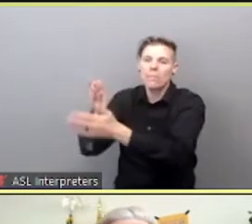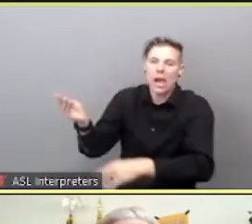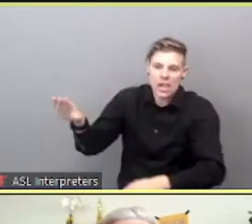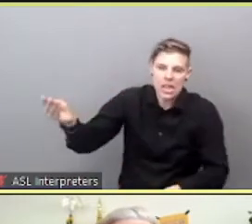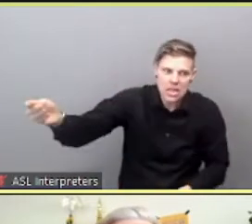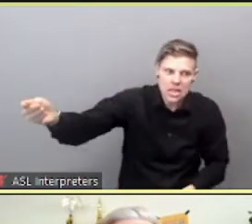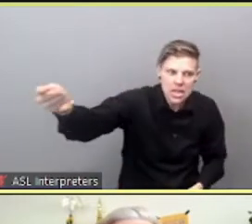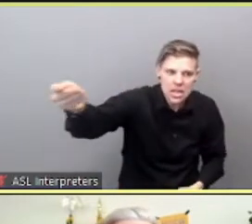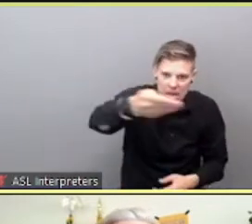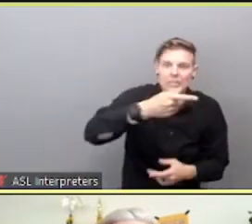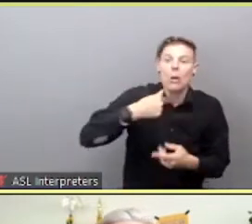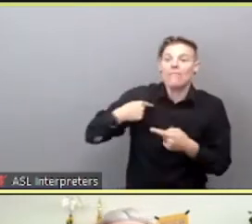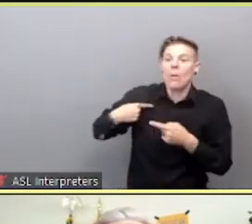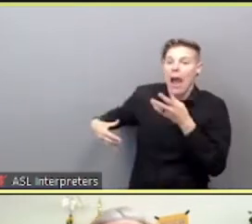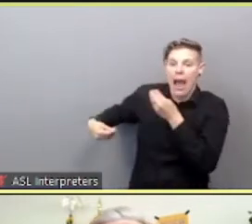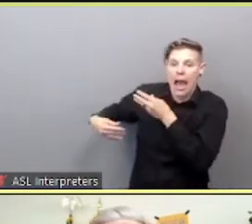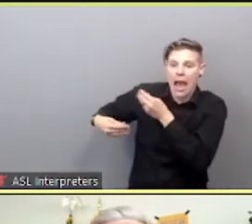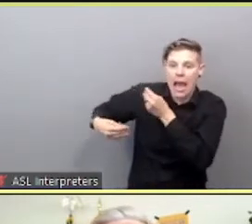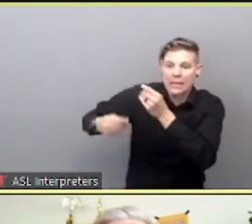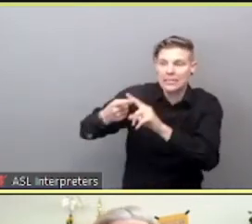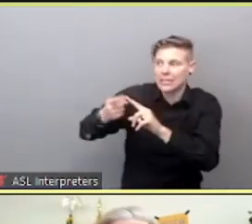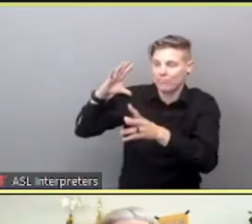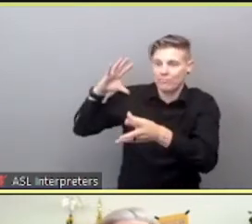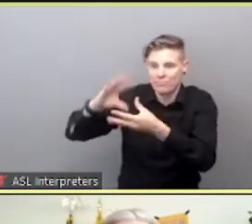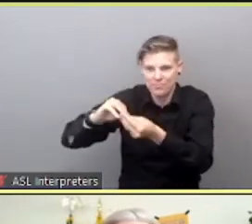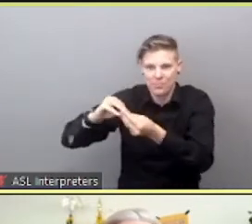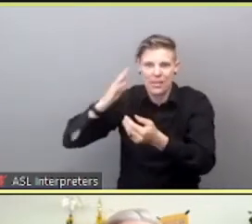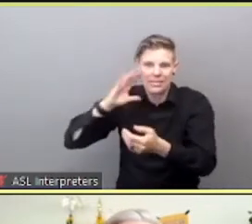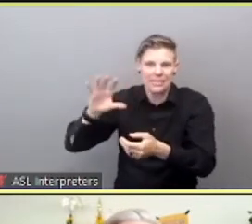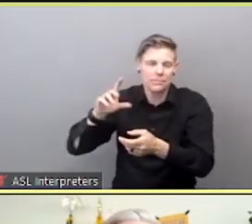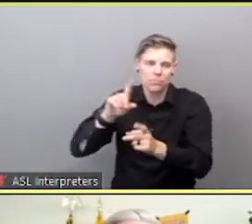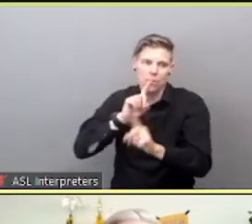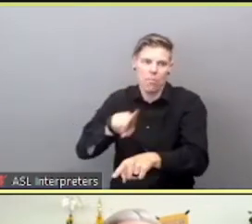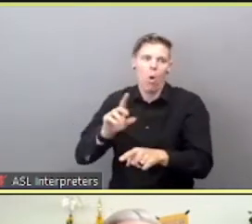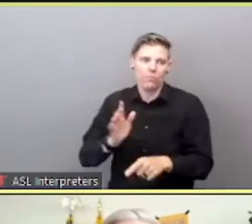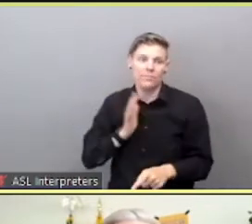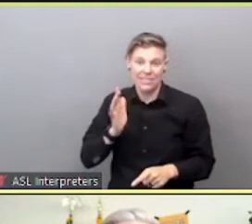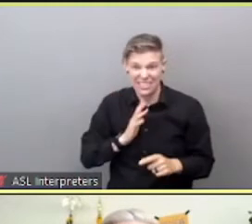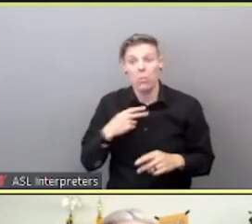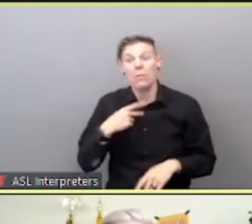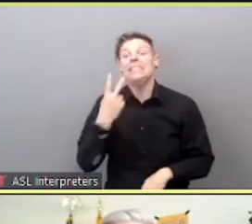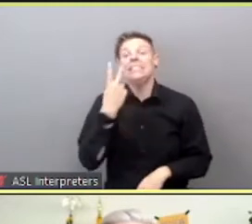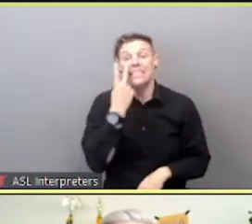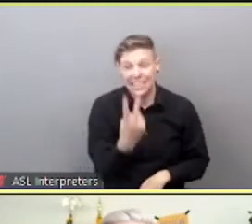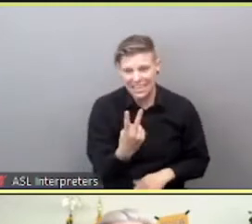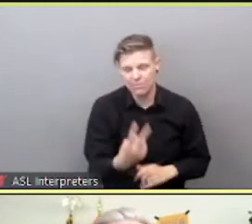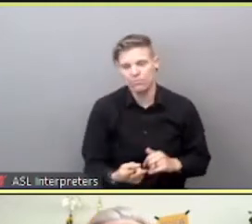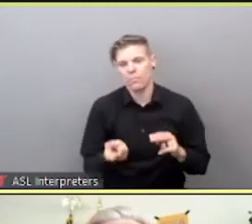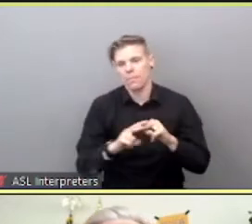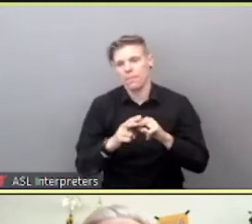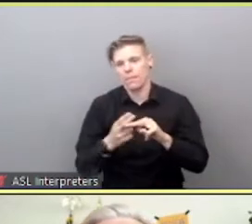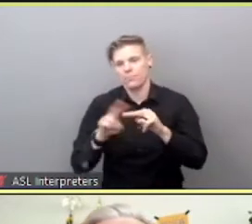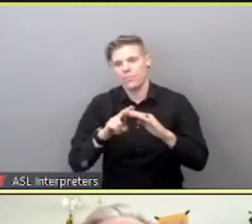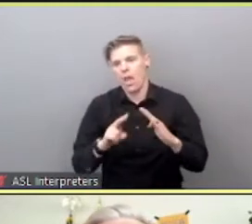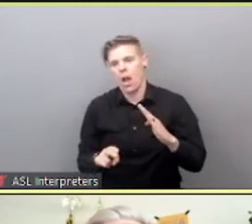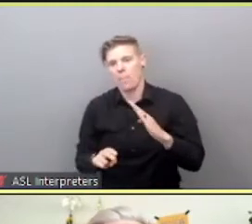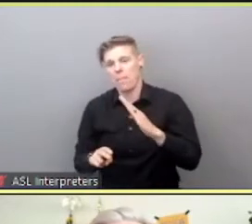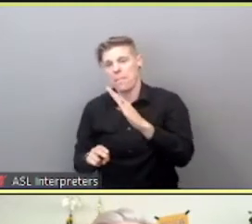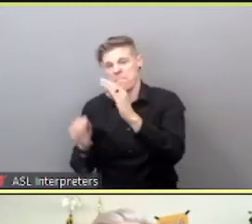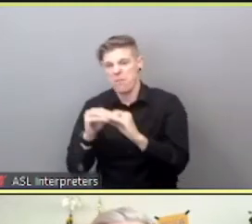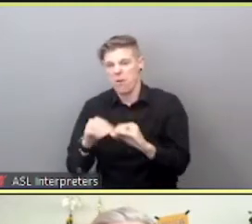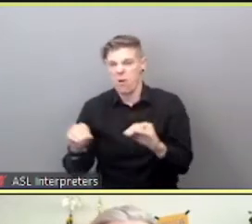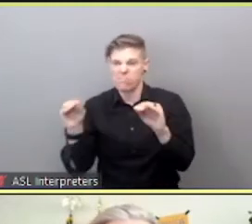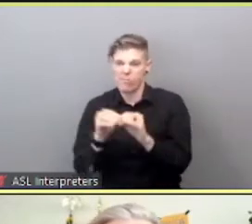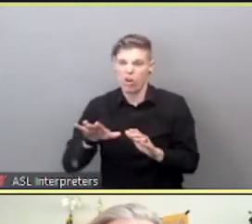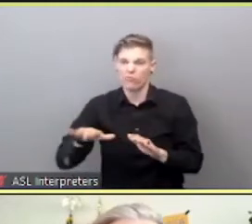rising significantly. Those numbers are on a weekly basis, a new paragraph. And these are only deaths from COVID.